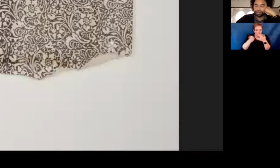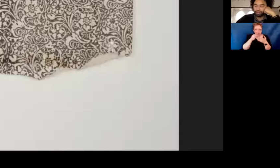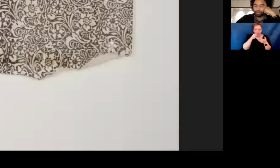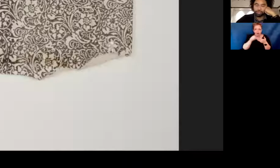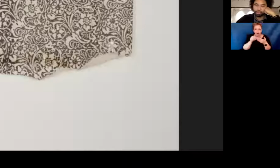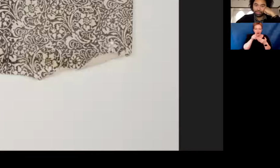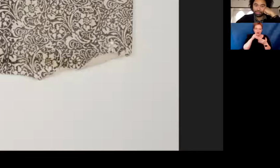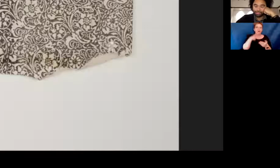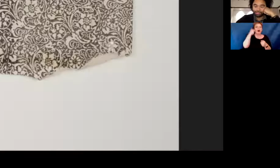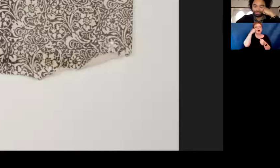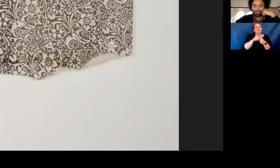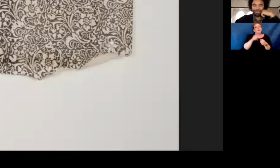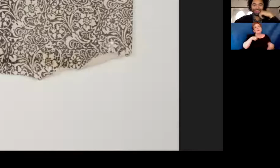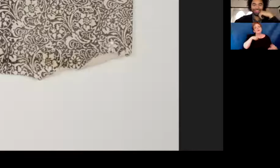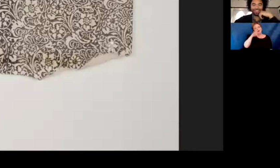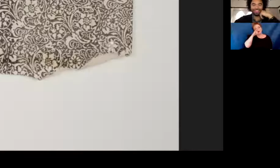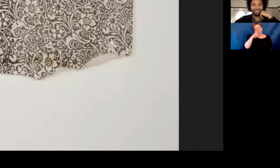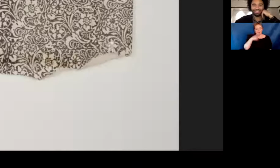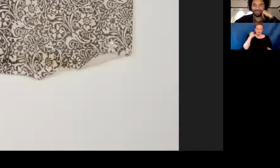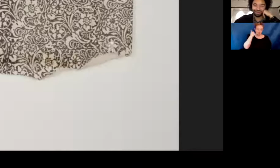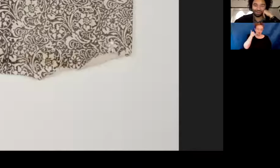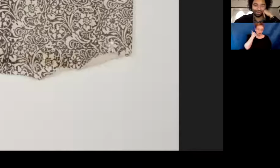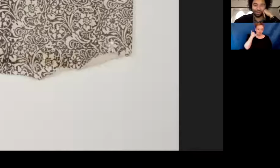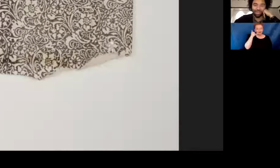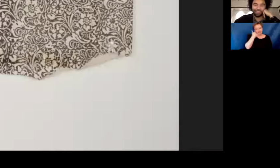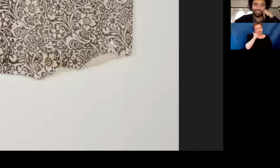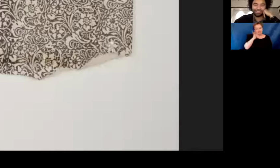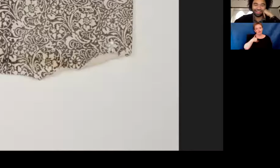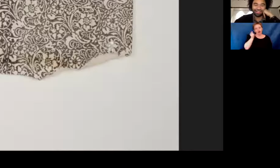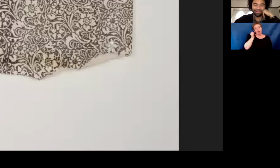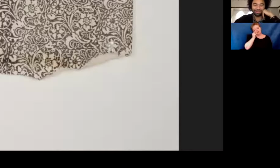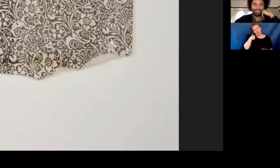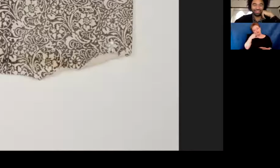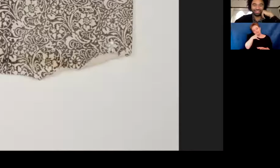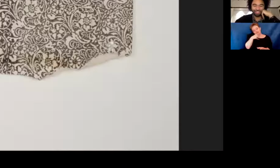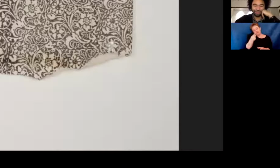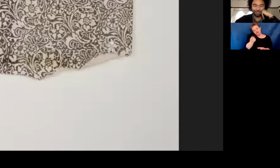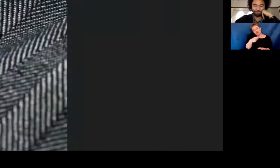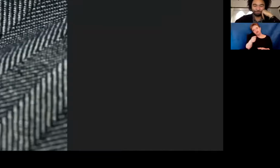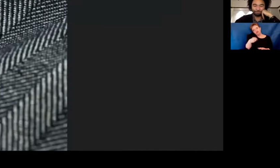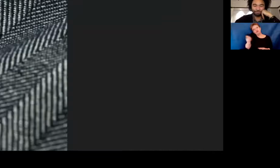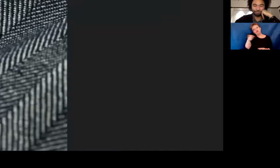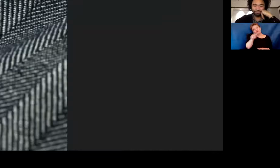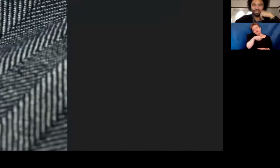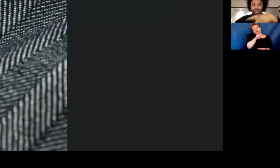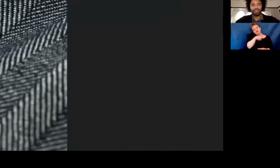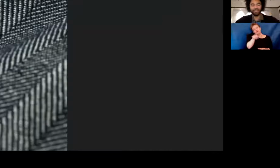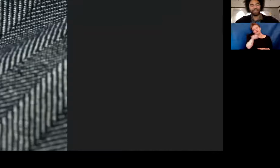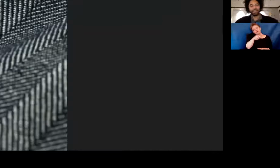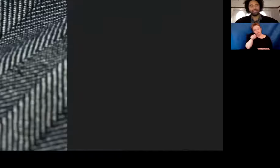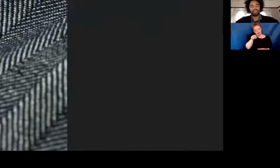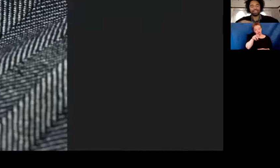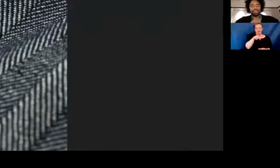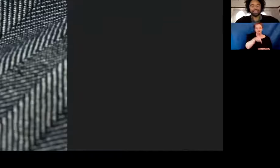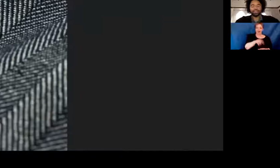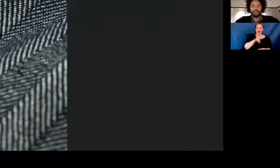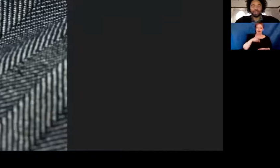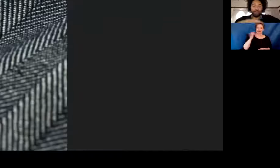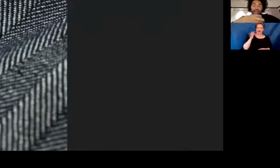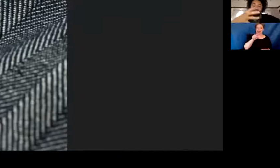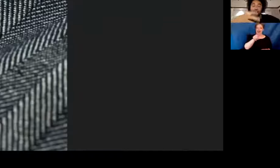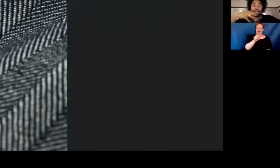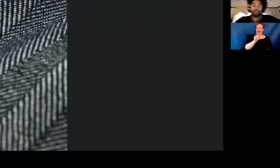like bills and stuff or mail letters that were just sitting there. And then here's